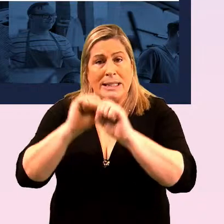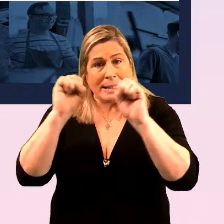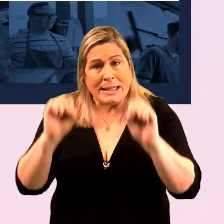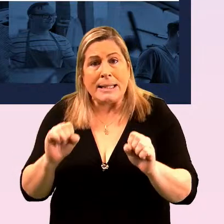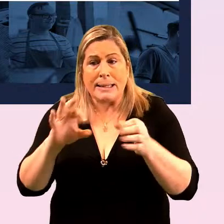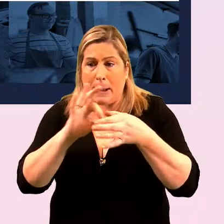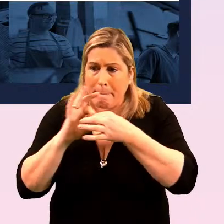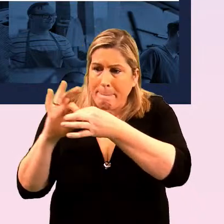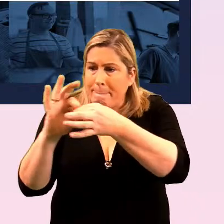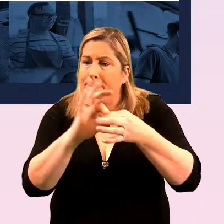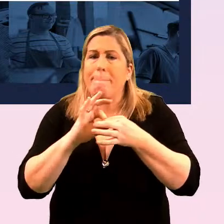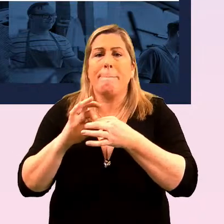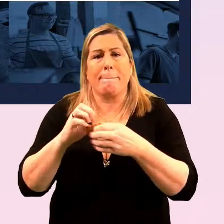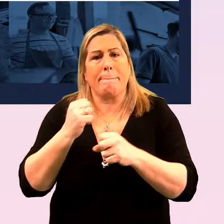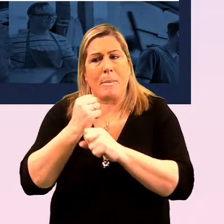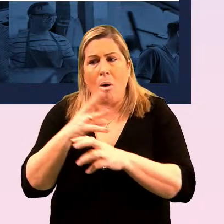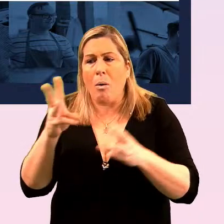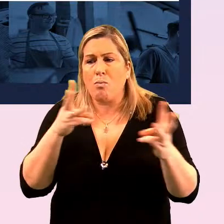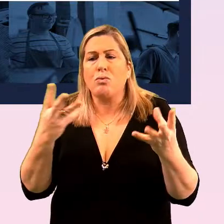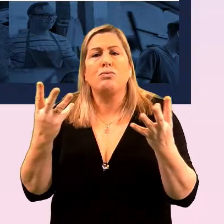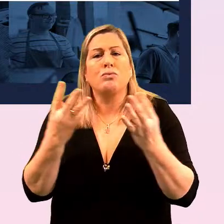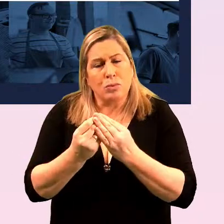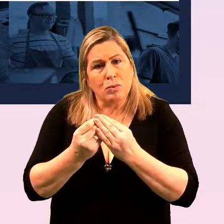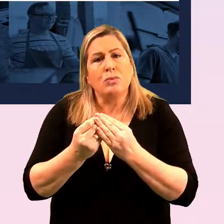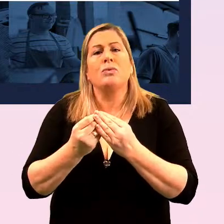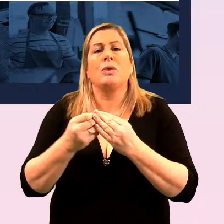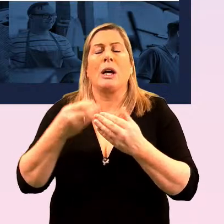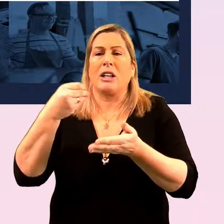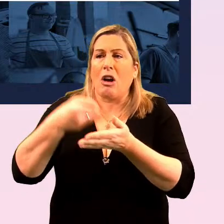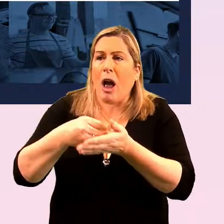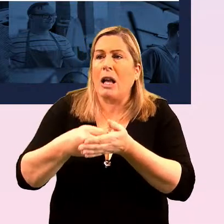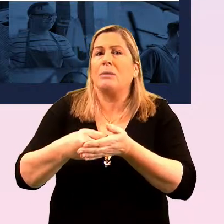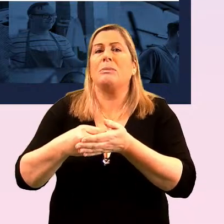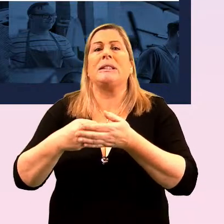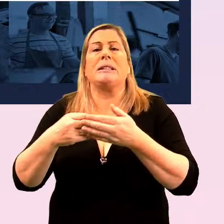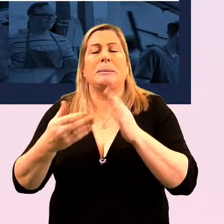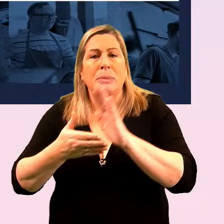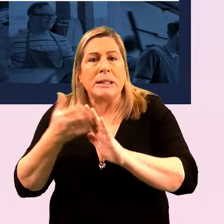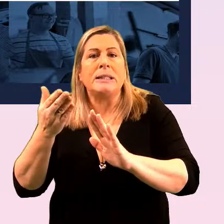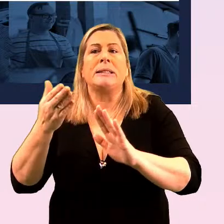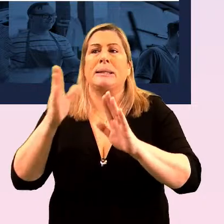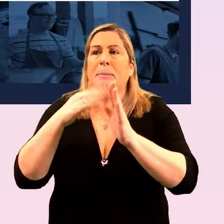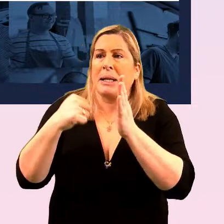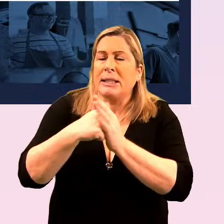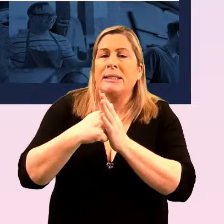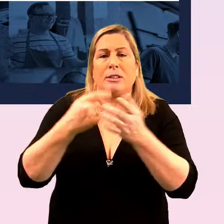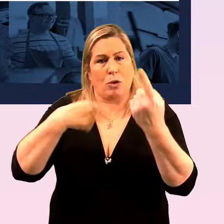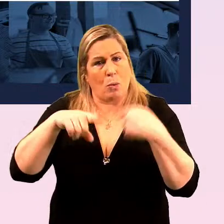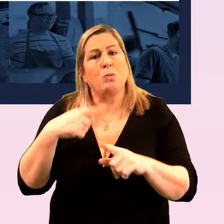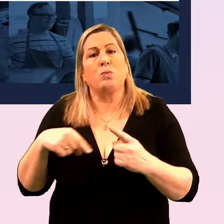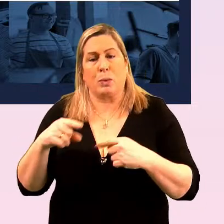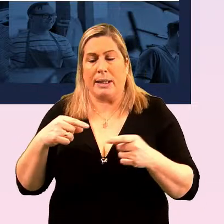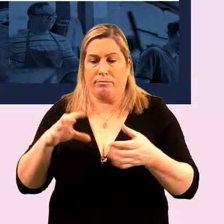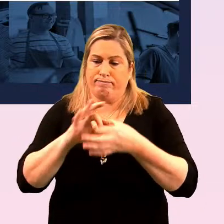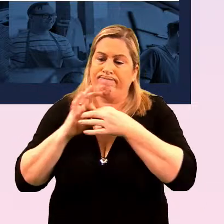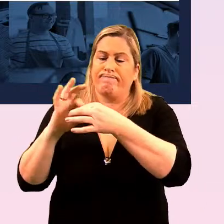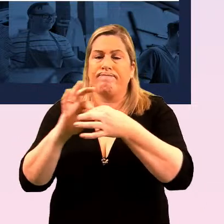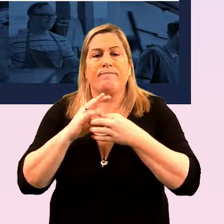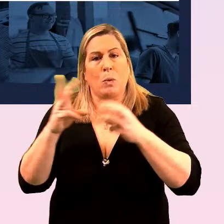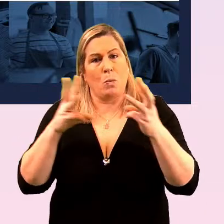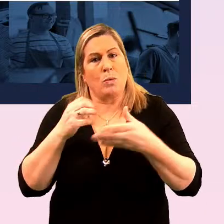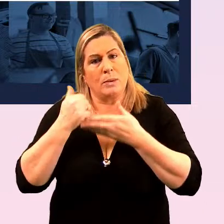around learning, around growing business, so that we're here to support you as a cohesive whole for job